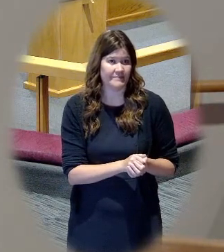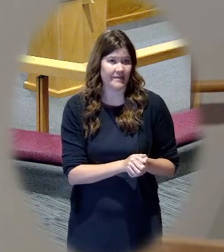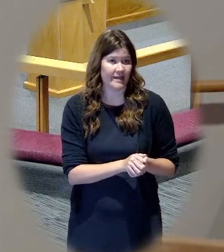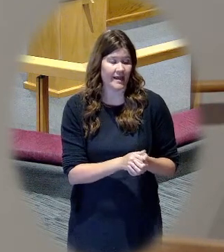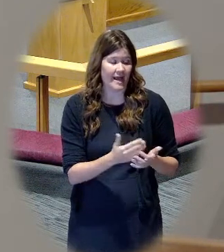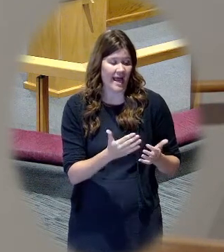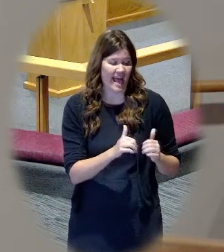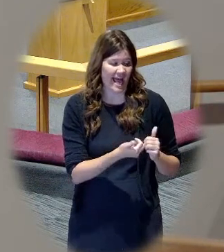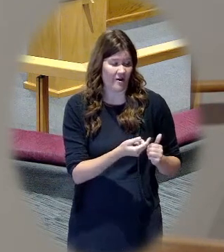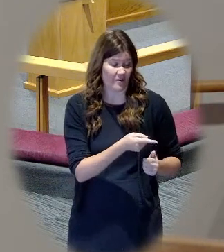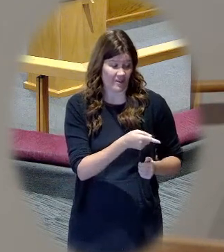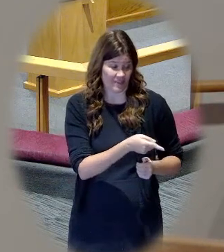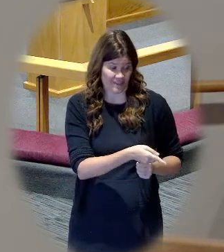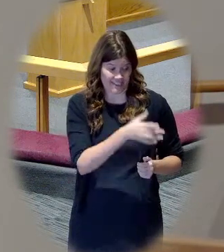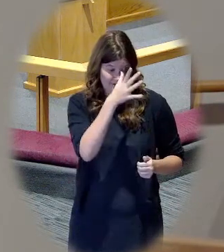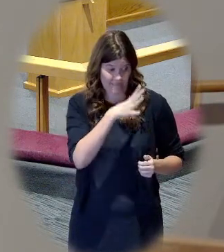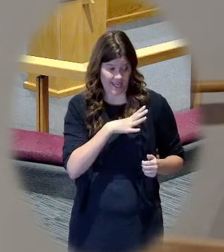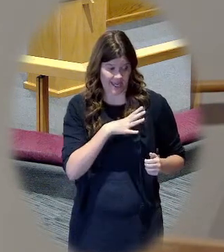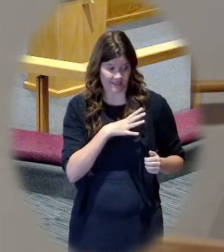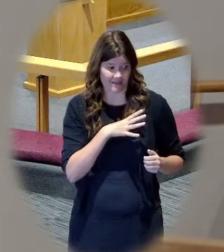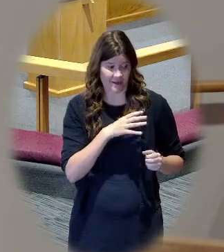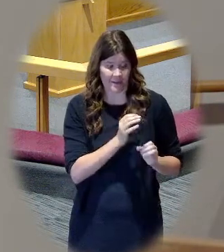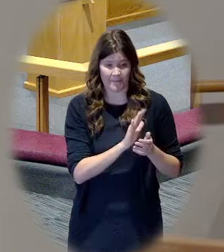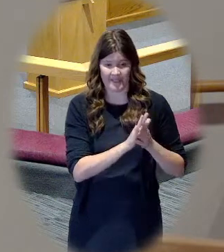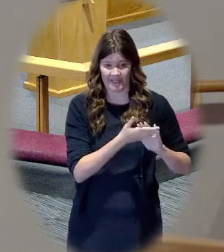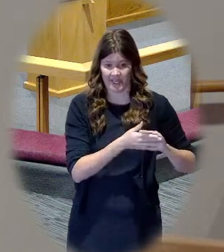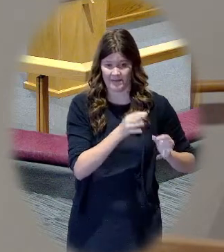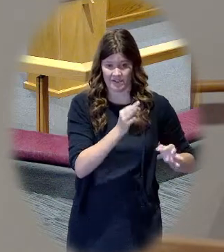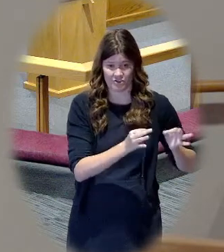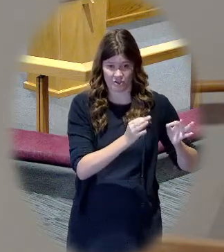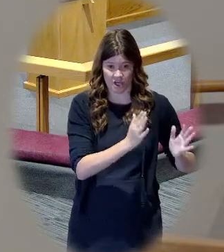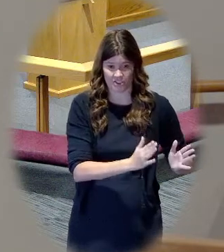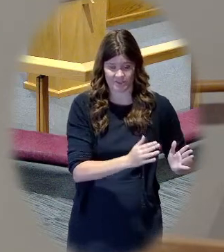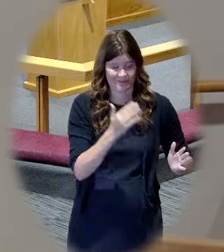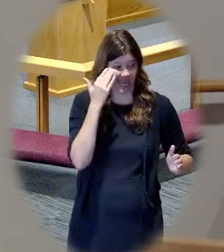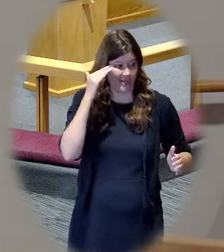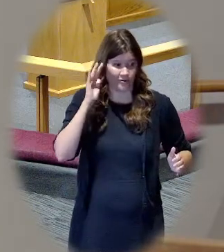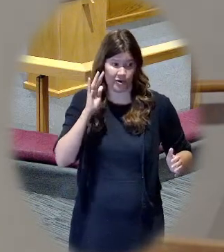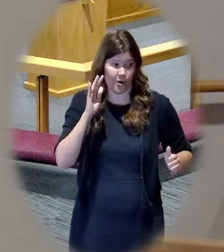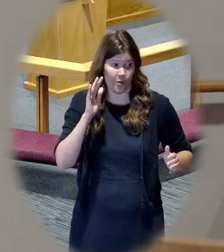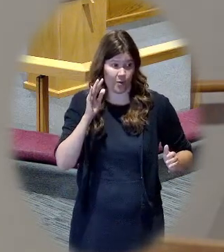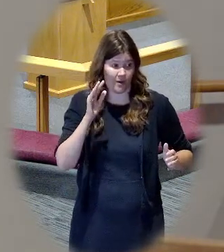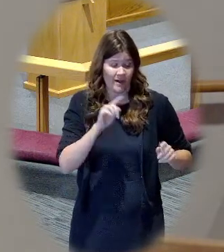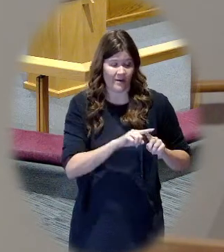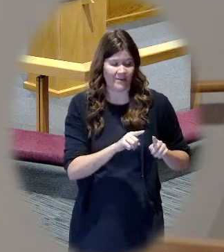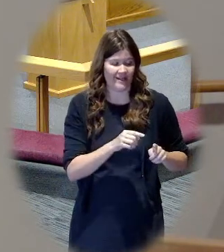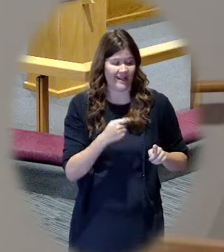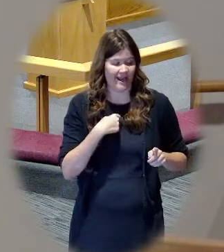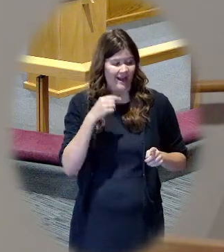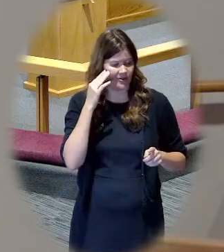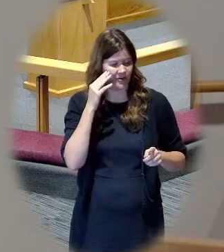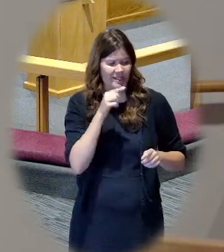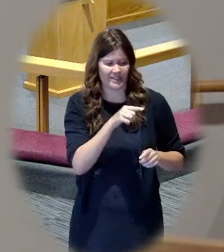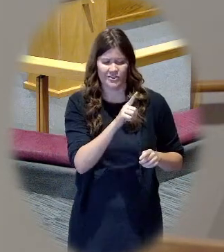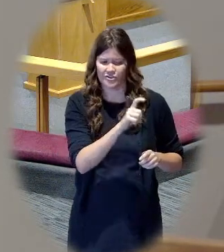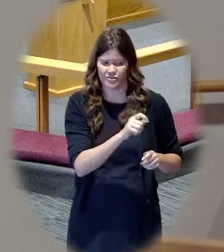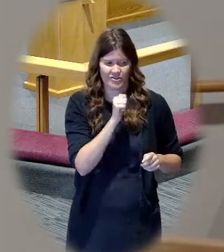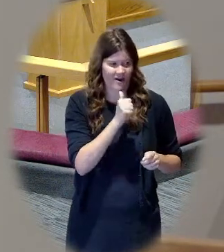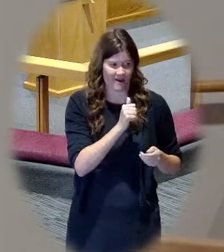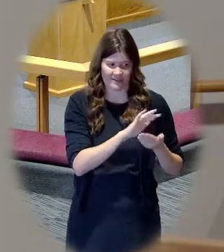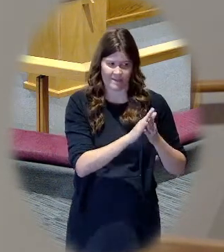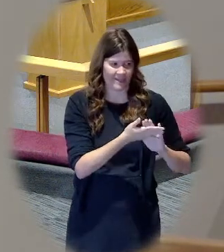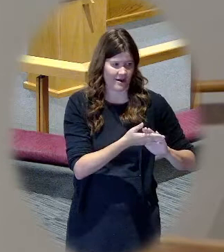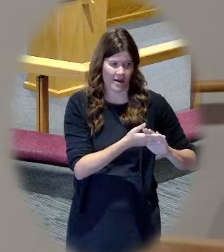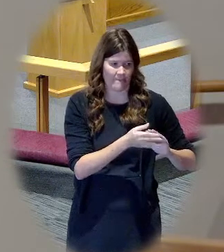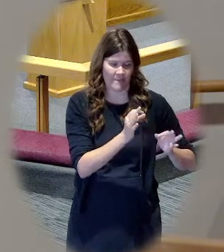How this man became a judge is a mystery, but what's not a mystery is that this guy should have been a judge. No, he